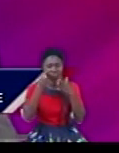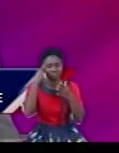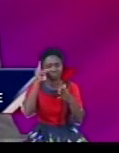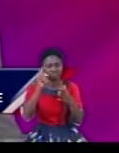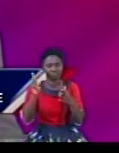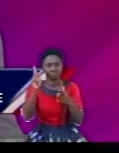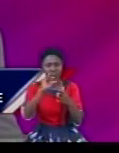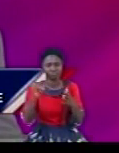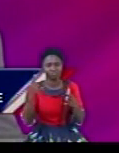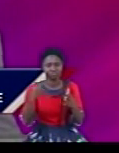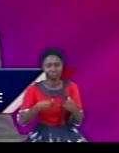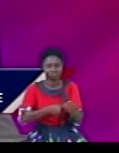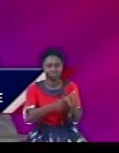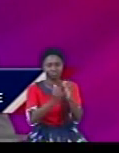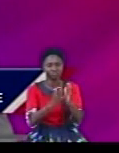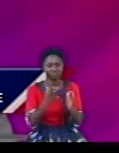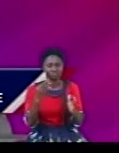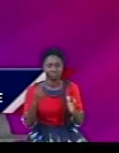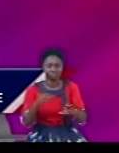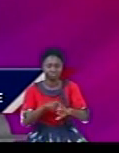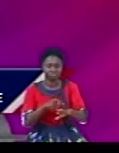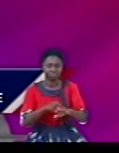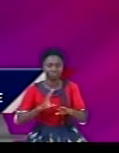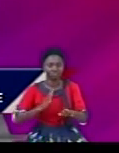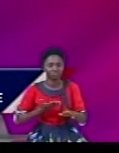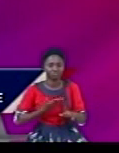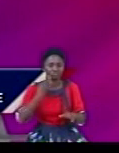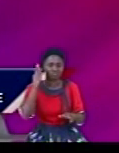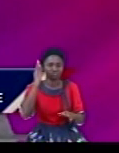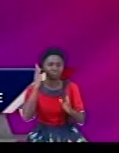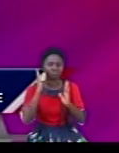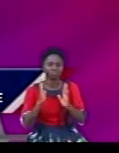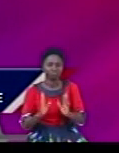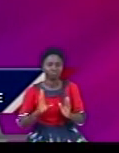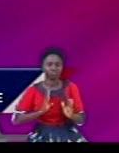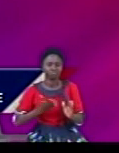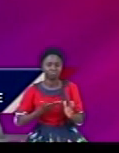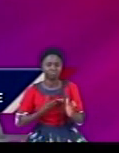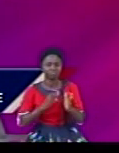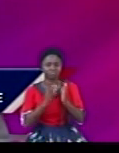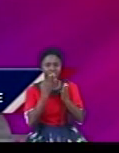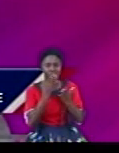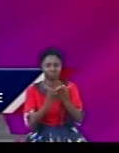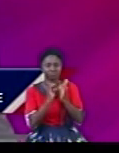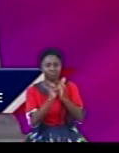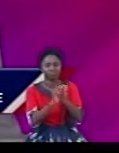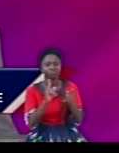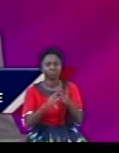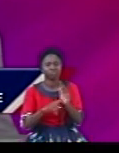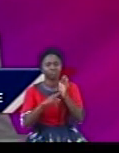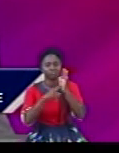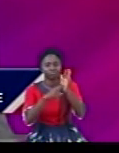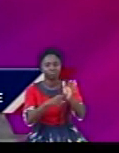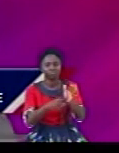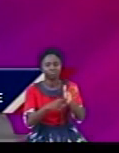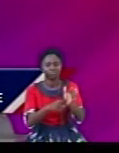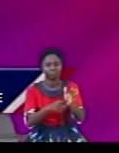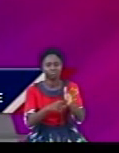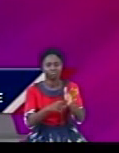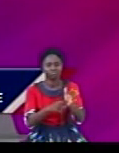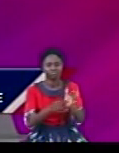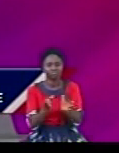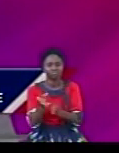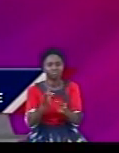the apostle of the time, our pastor, our mentor, to declare the whole counsel of God.